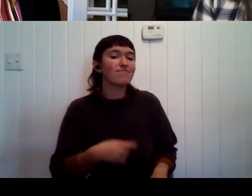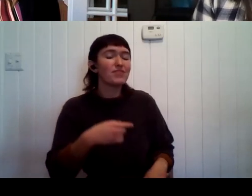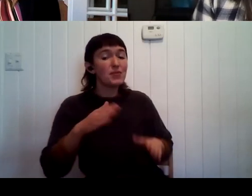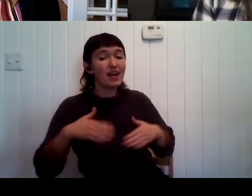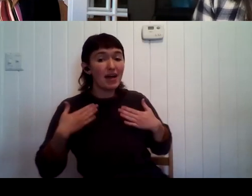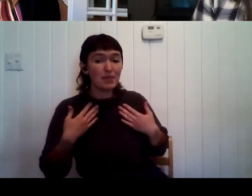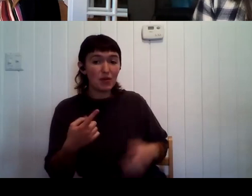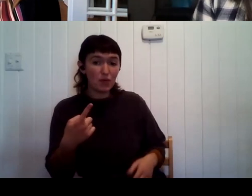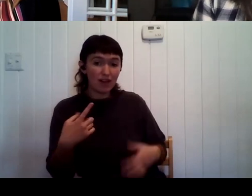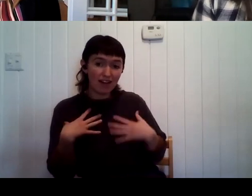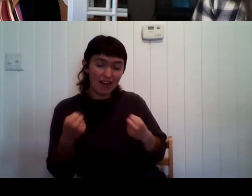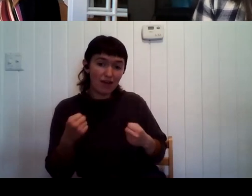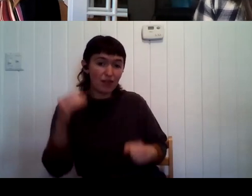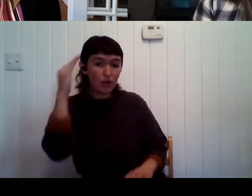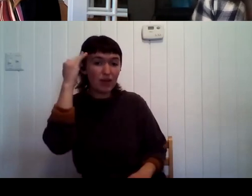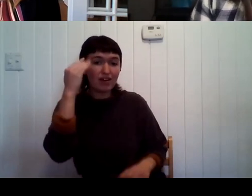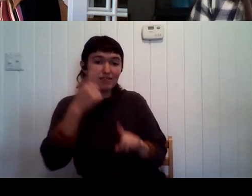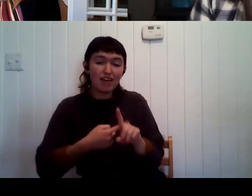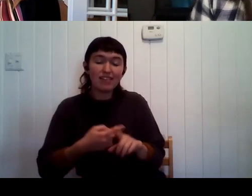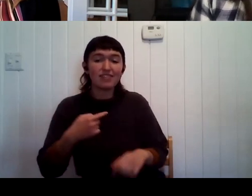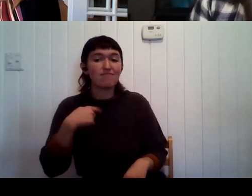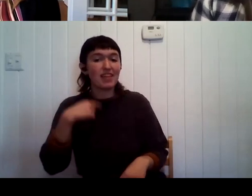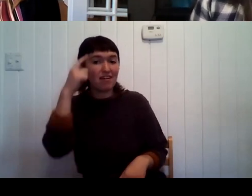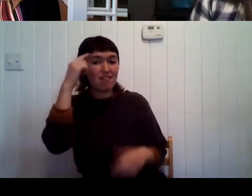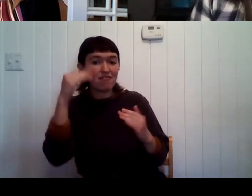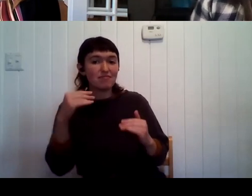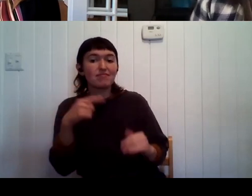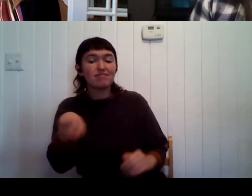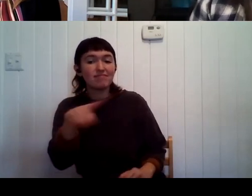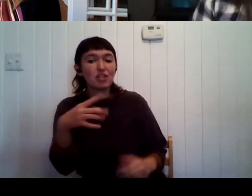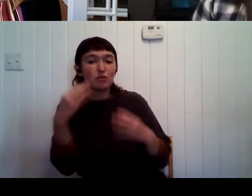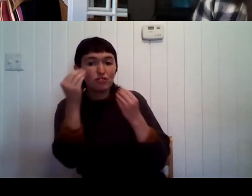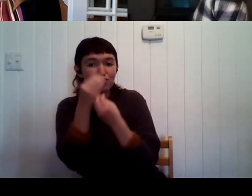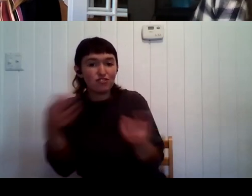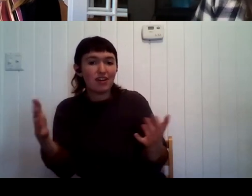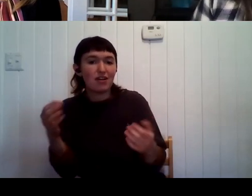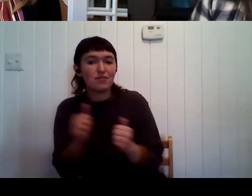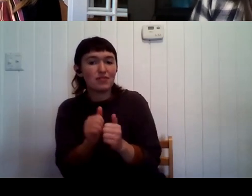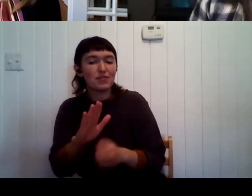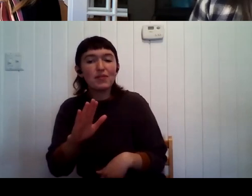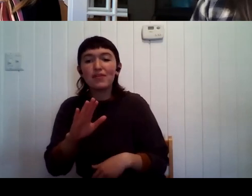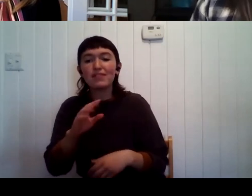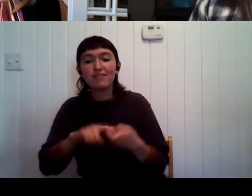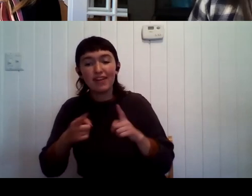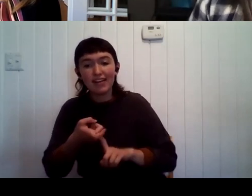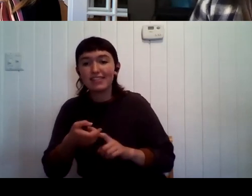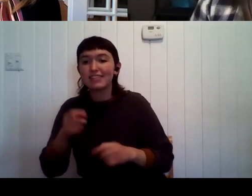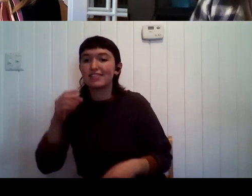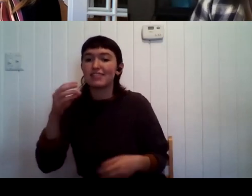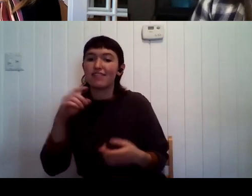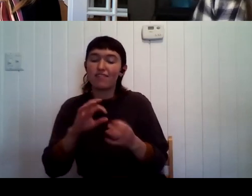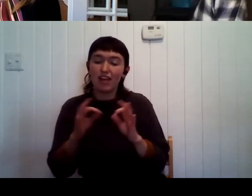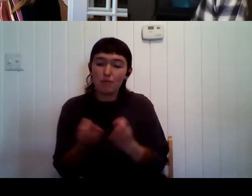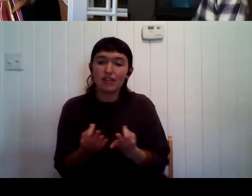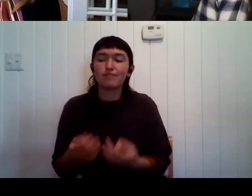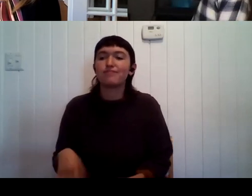your friends and family. Absolutely. Like Catherine Hayhoe says, the most important thing you can do for climate change is talk to other people about climate